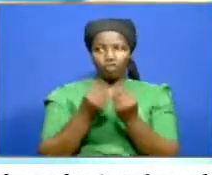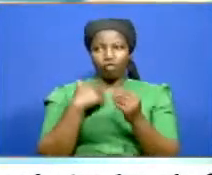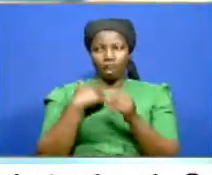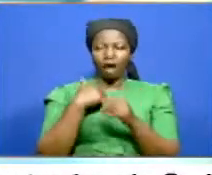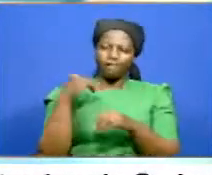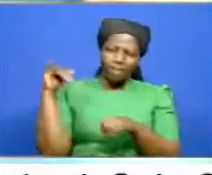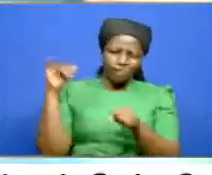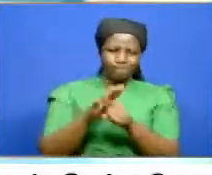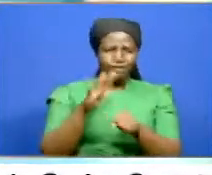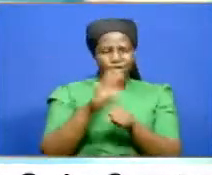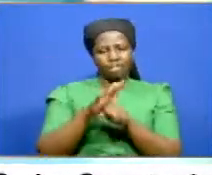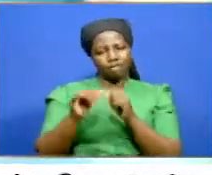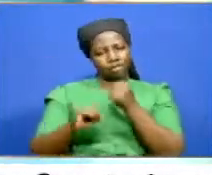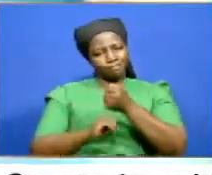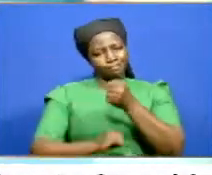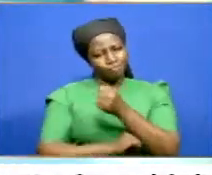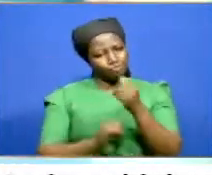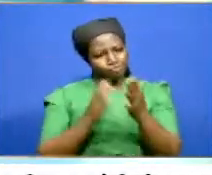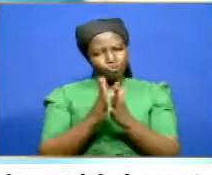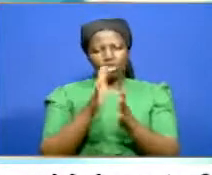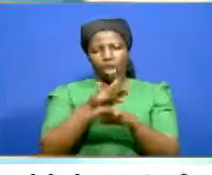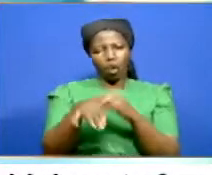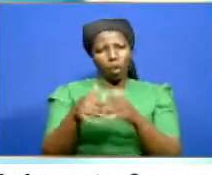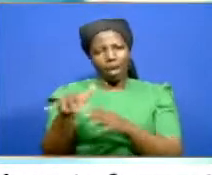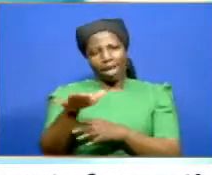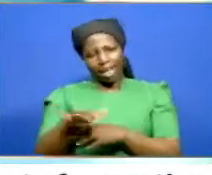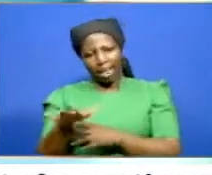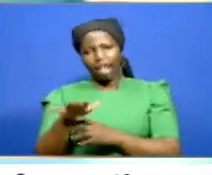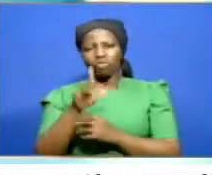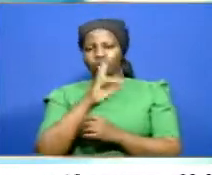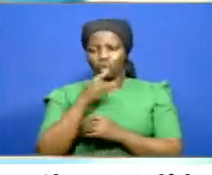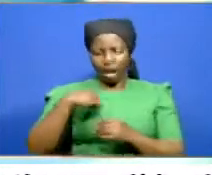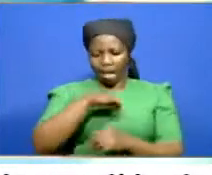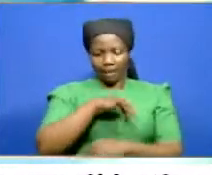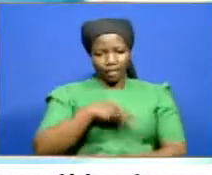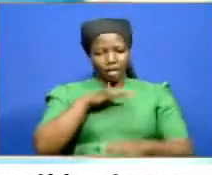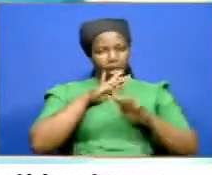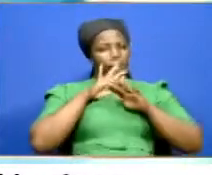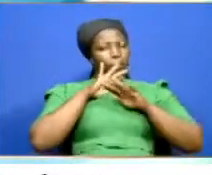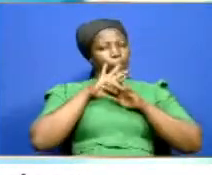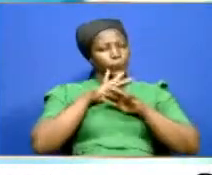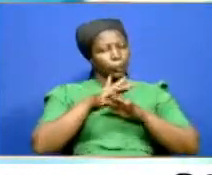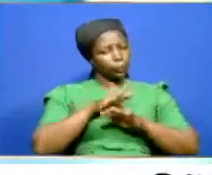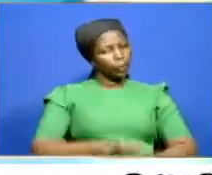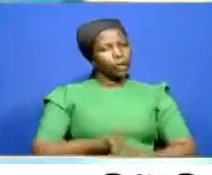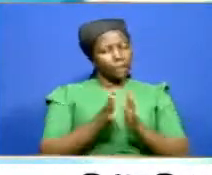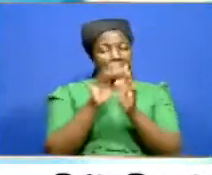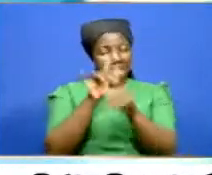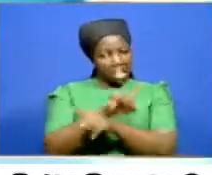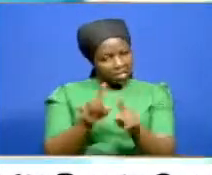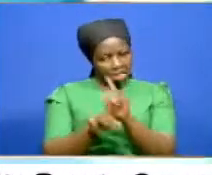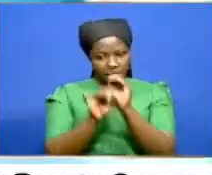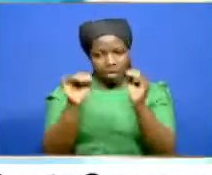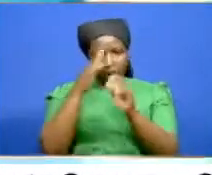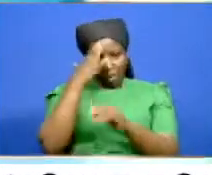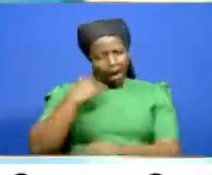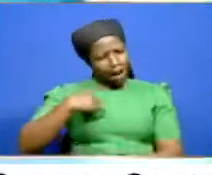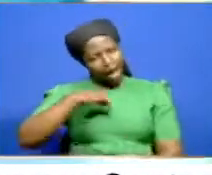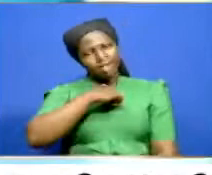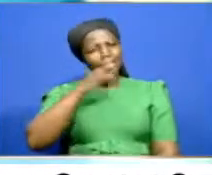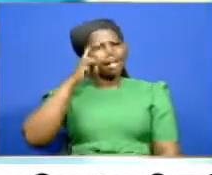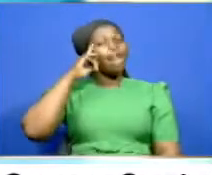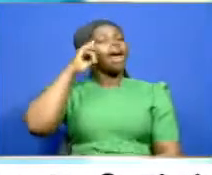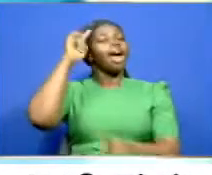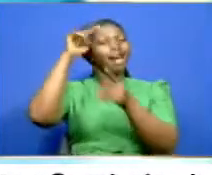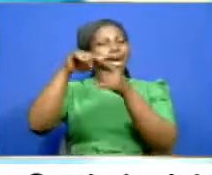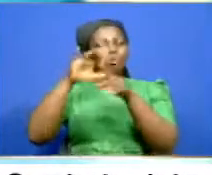and center. Yeah. And something that is possible. So we are not yet satisfied with the way everything is done, because we are still hungry for more, and we believe we can achieve